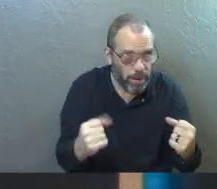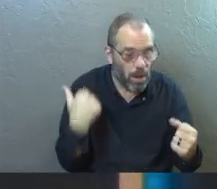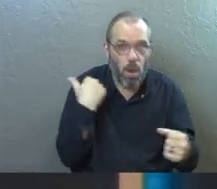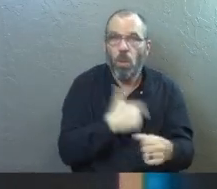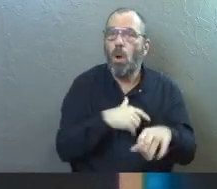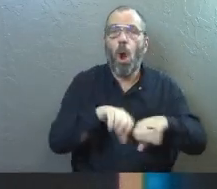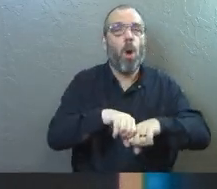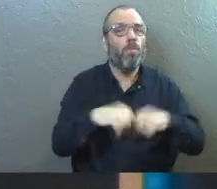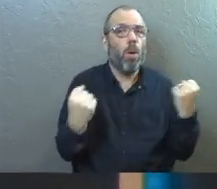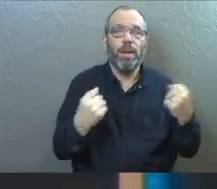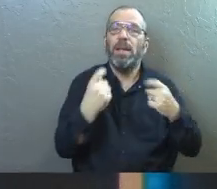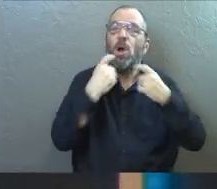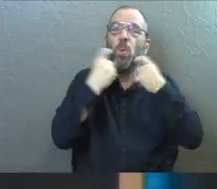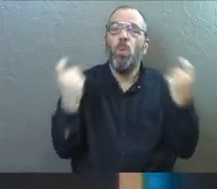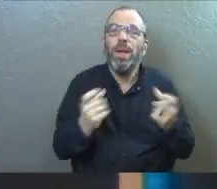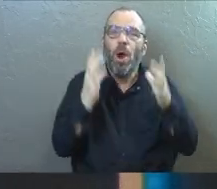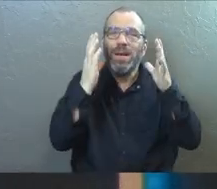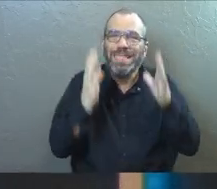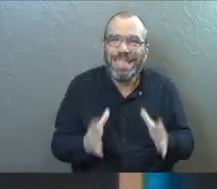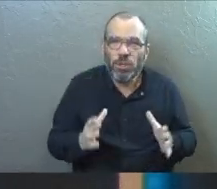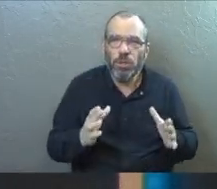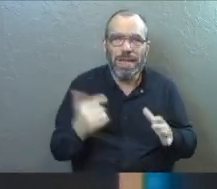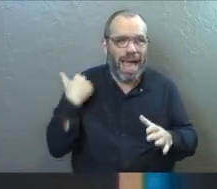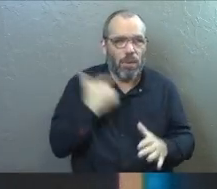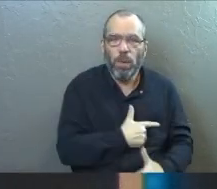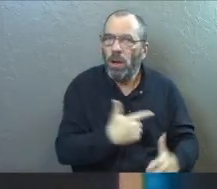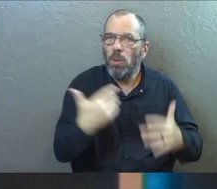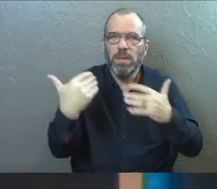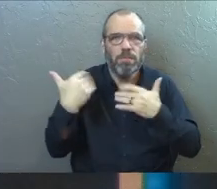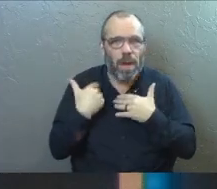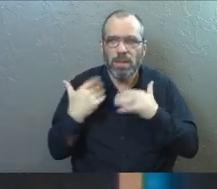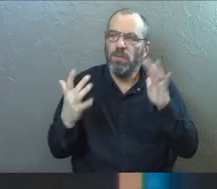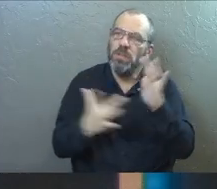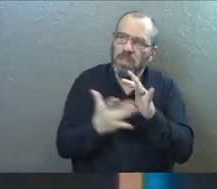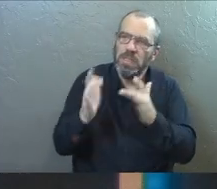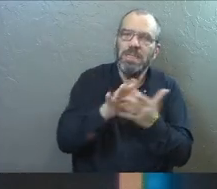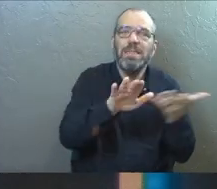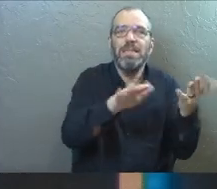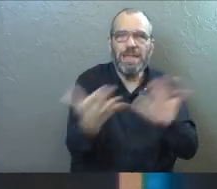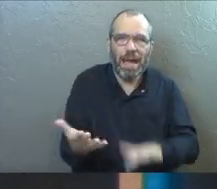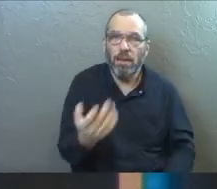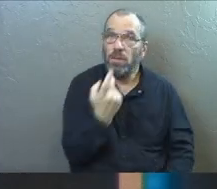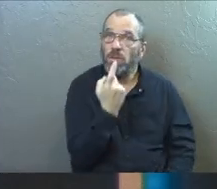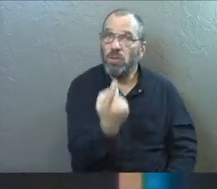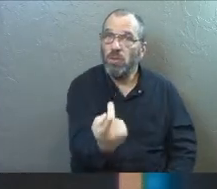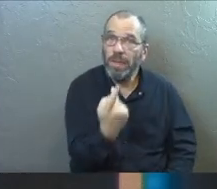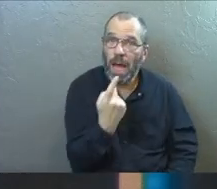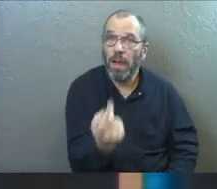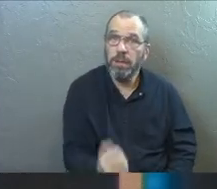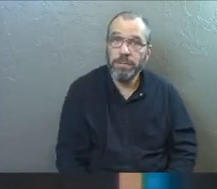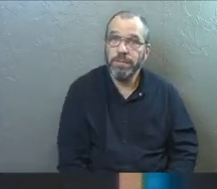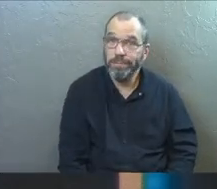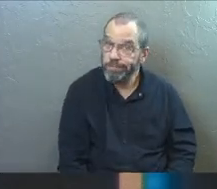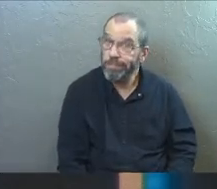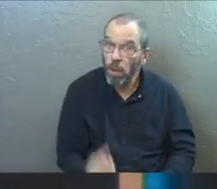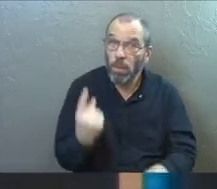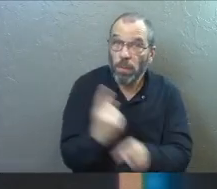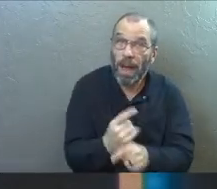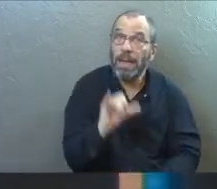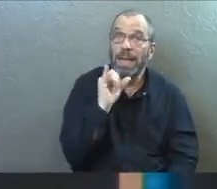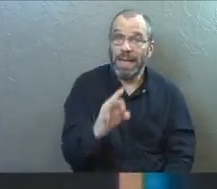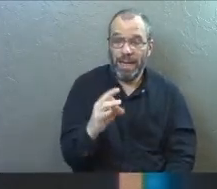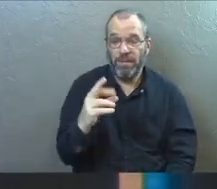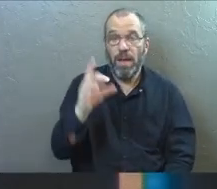all broken, we're sinners, and we are all responsible for Jesus, right? If